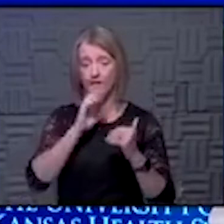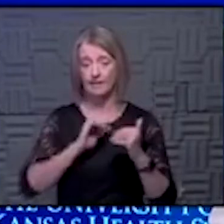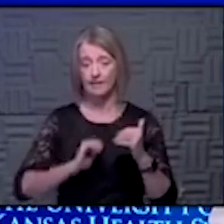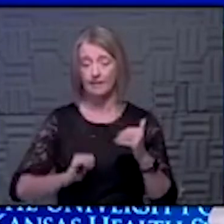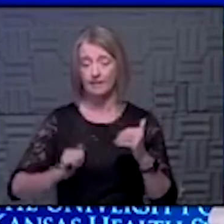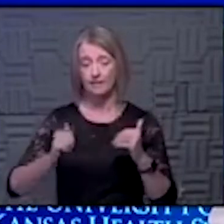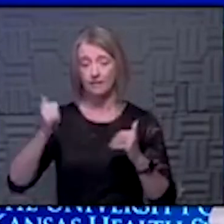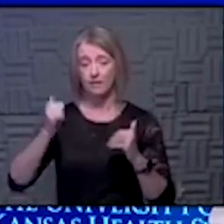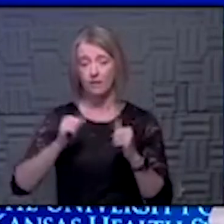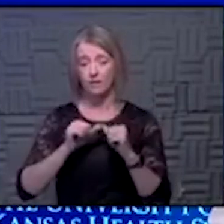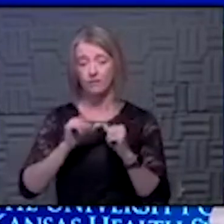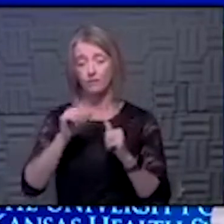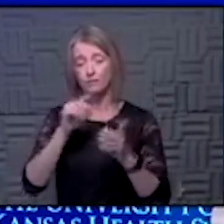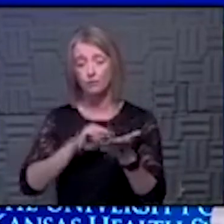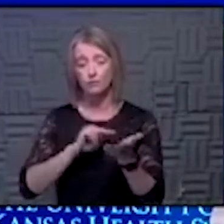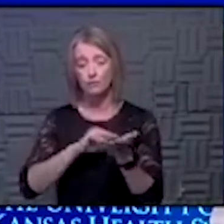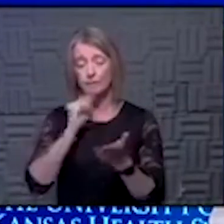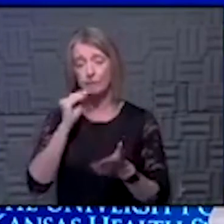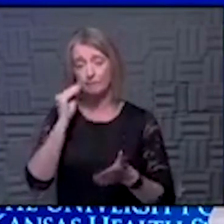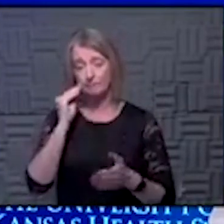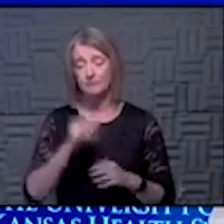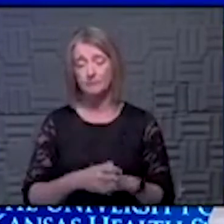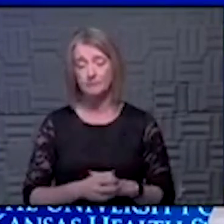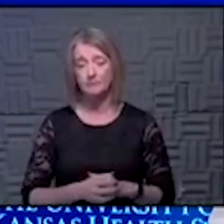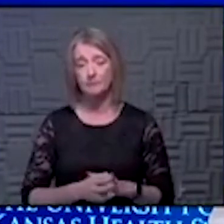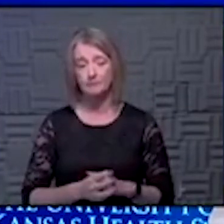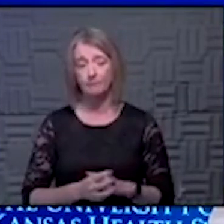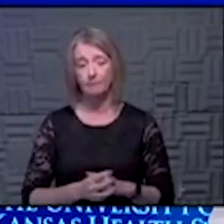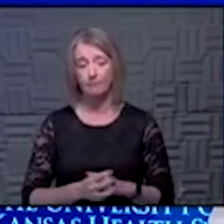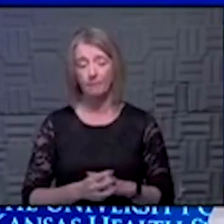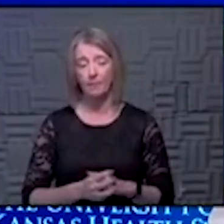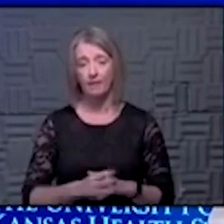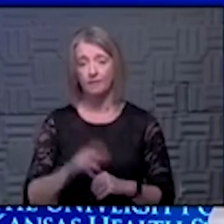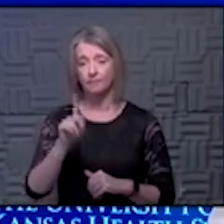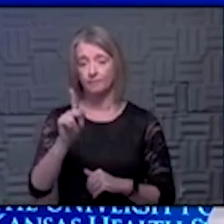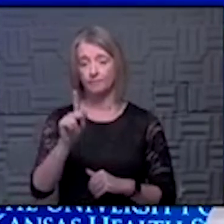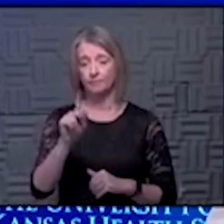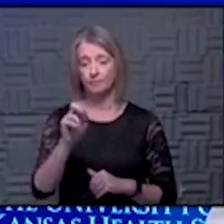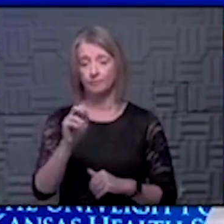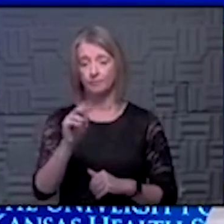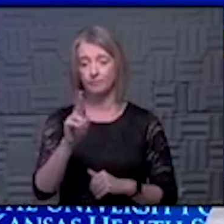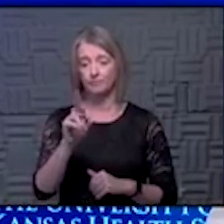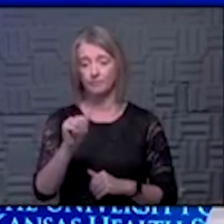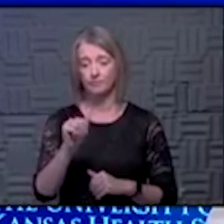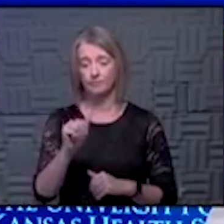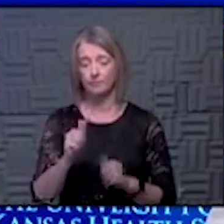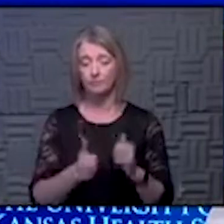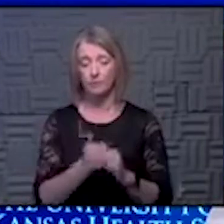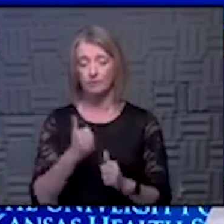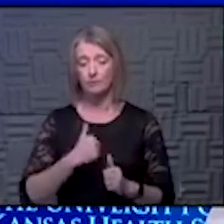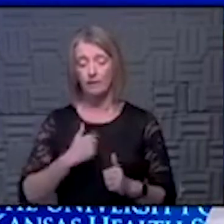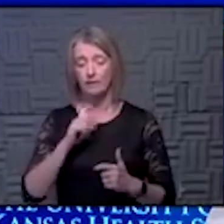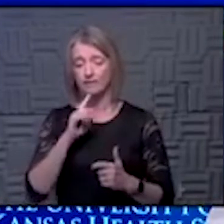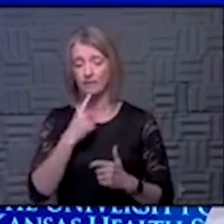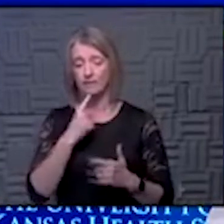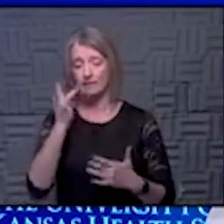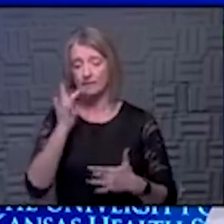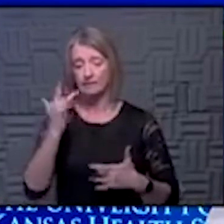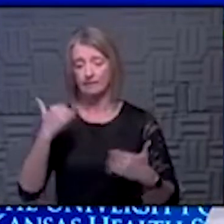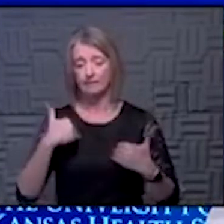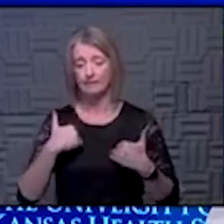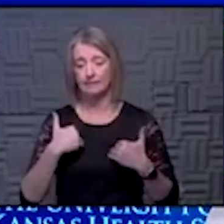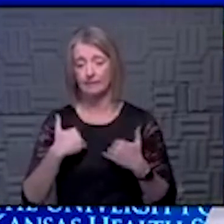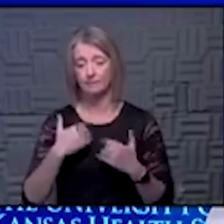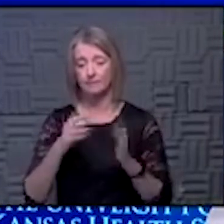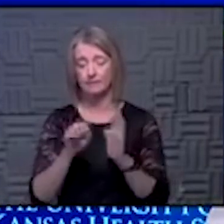from long-term care facilities or nursing homes. All right, Kendra says, most of my chronic illness has the